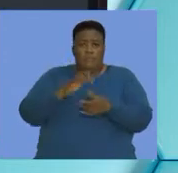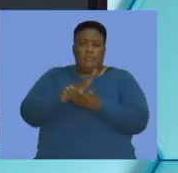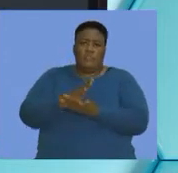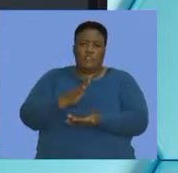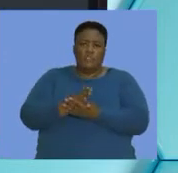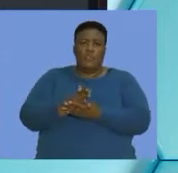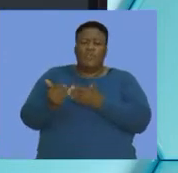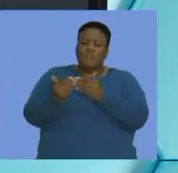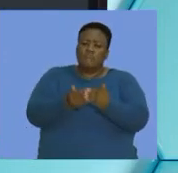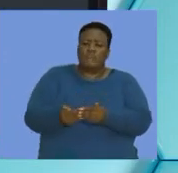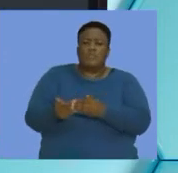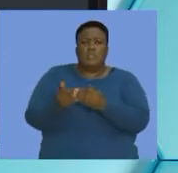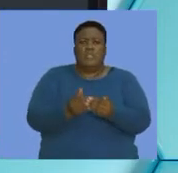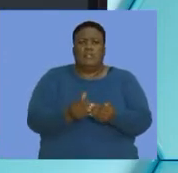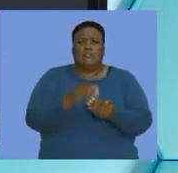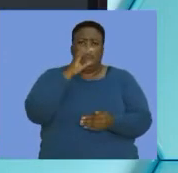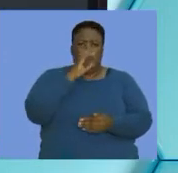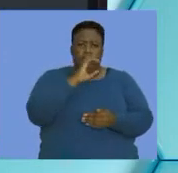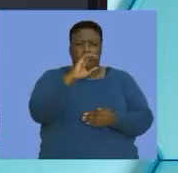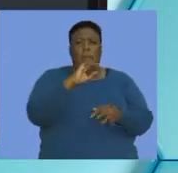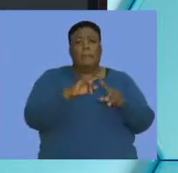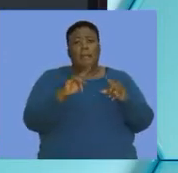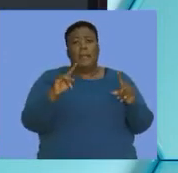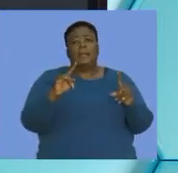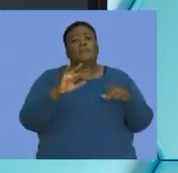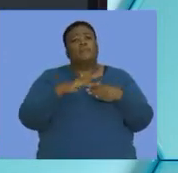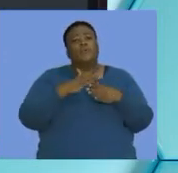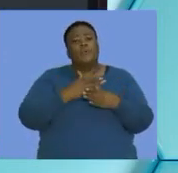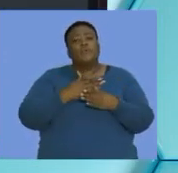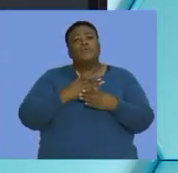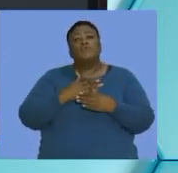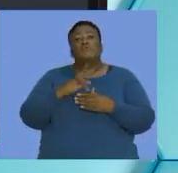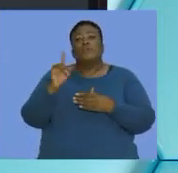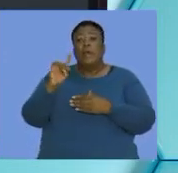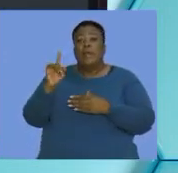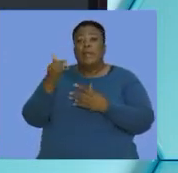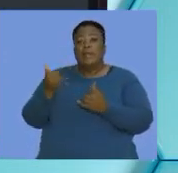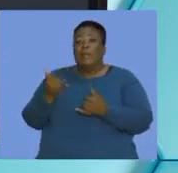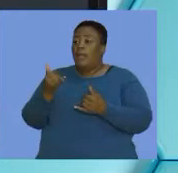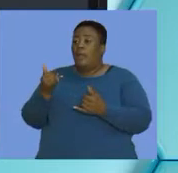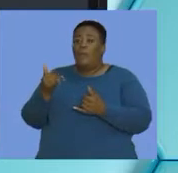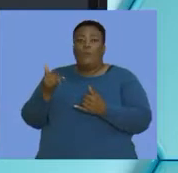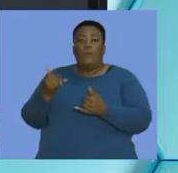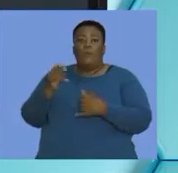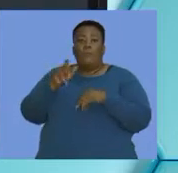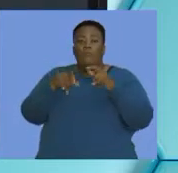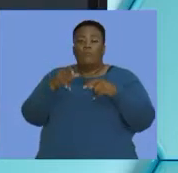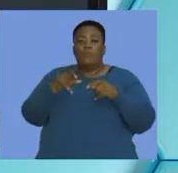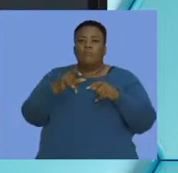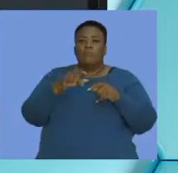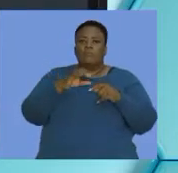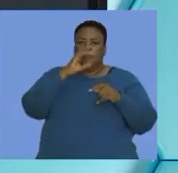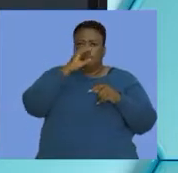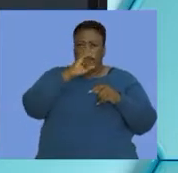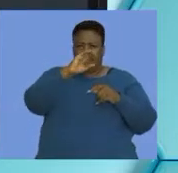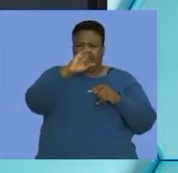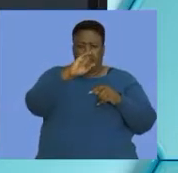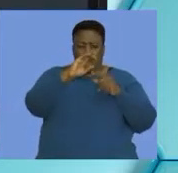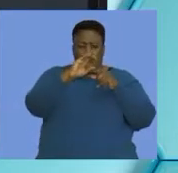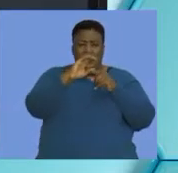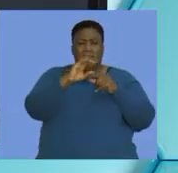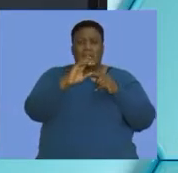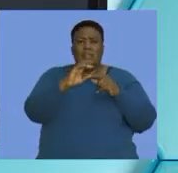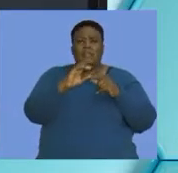these precious animals that we have. However, because of such a lucrative industry that thrives on the trade of